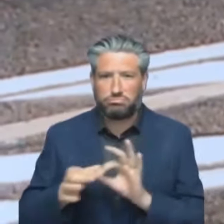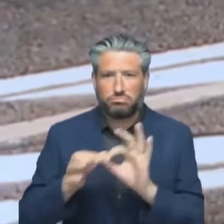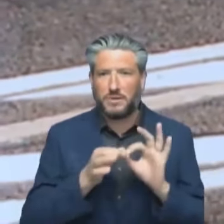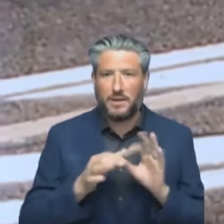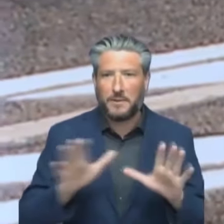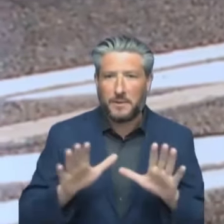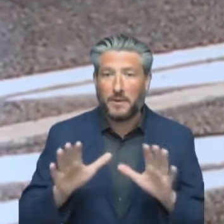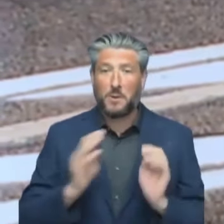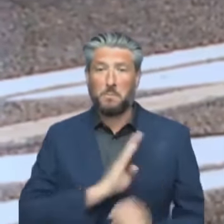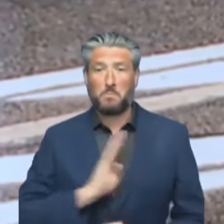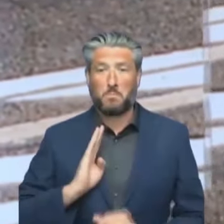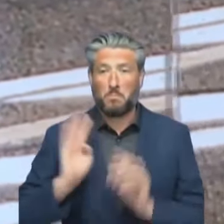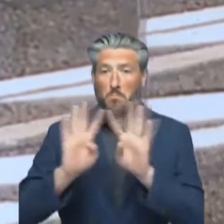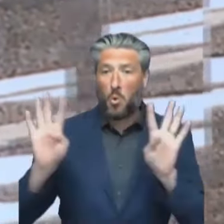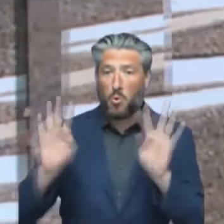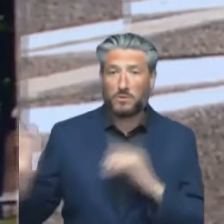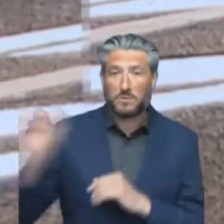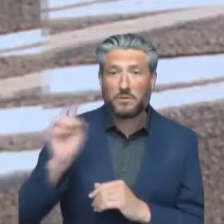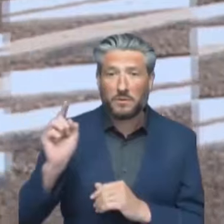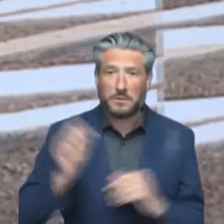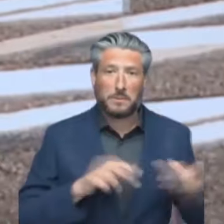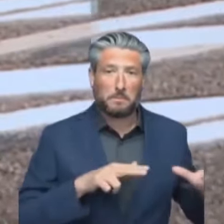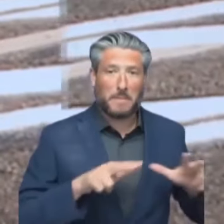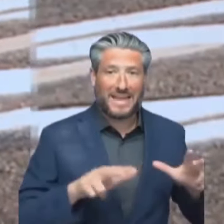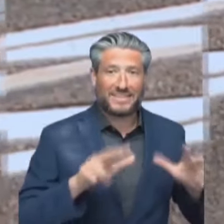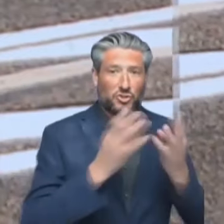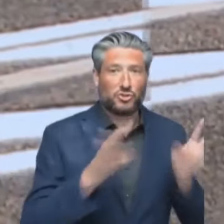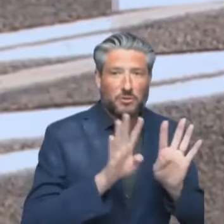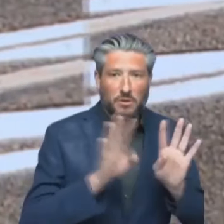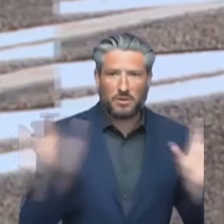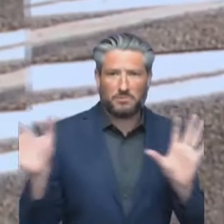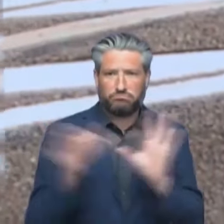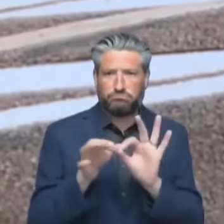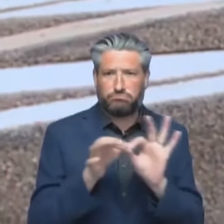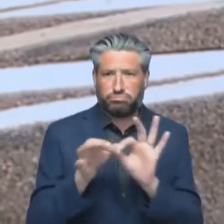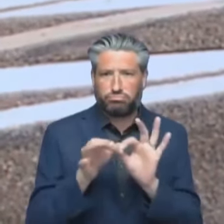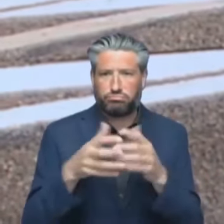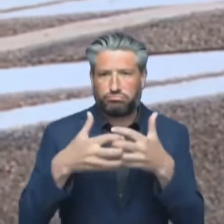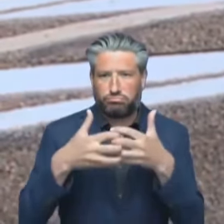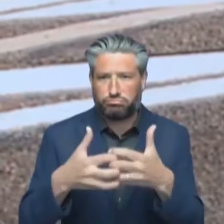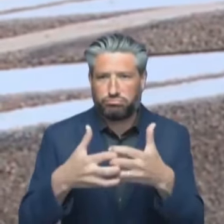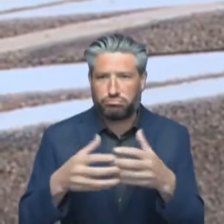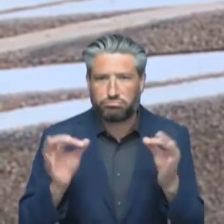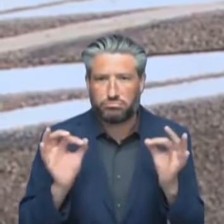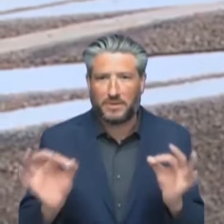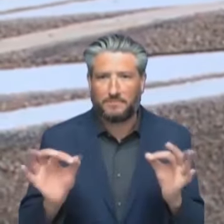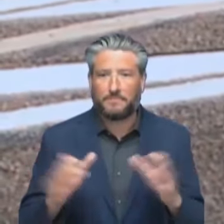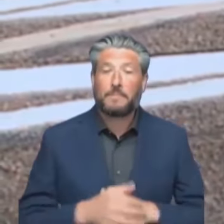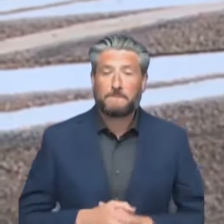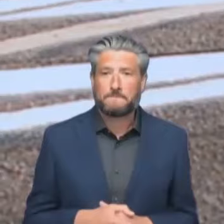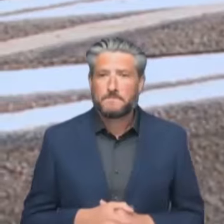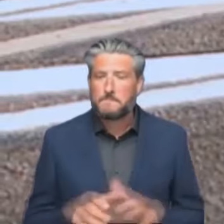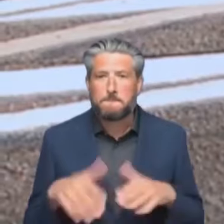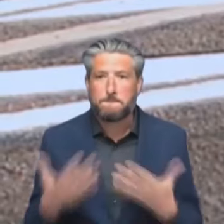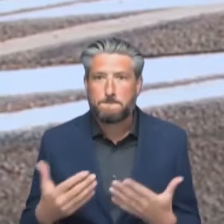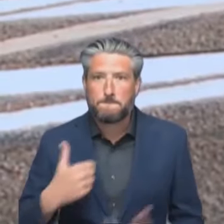in my opinion, become truly exceptional. It also finds its expression within the alliance. This is why I would really